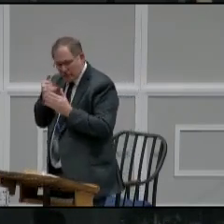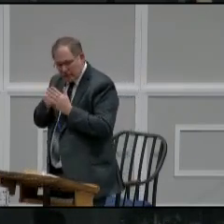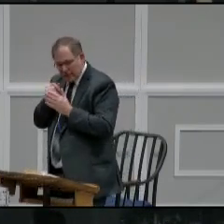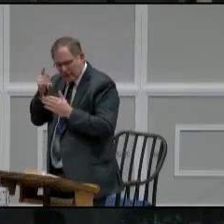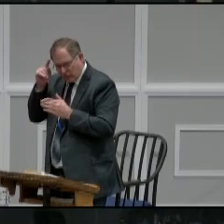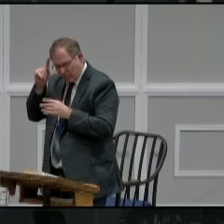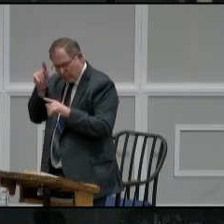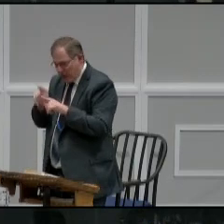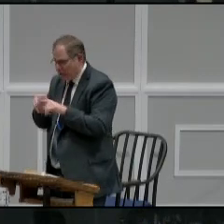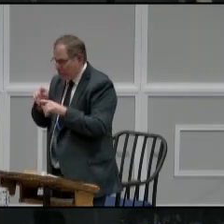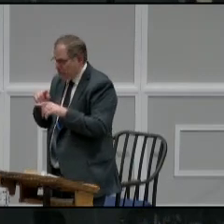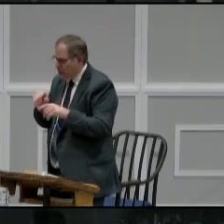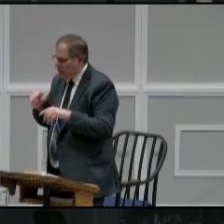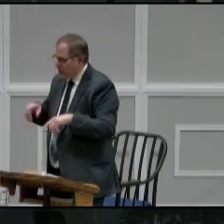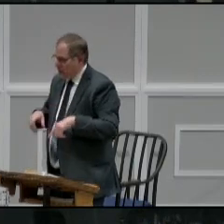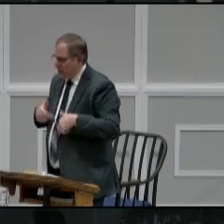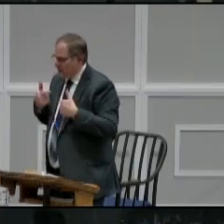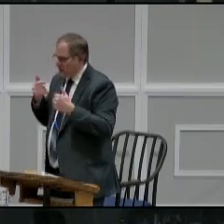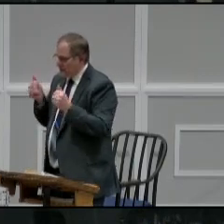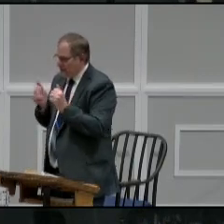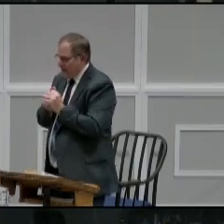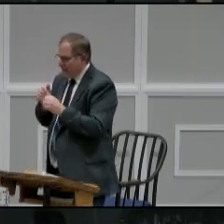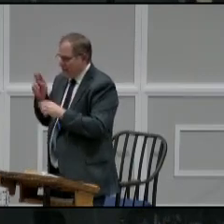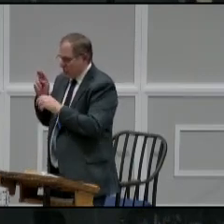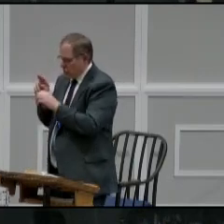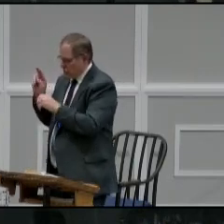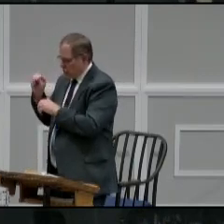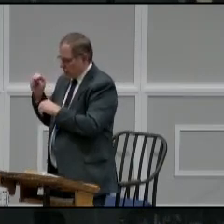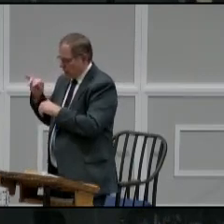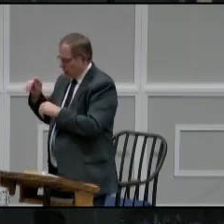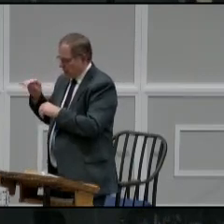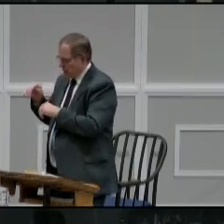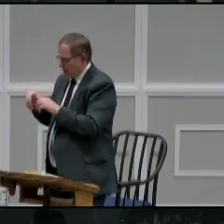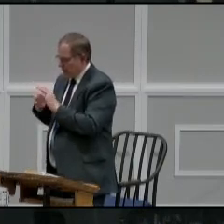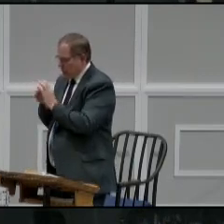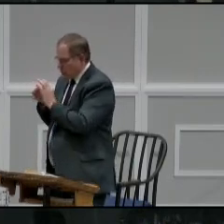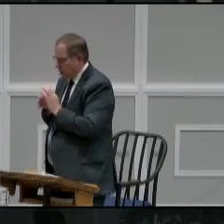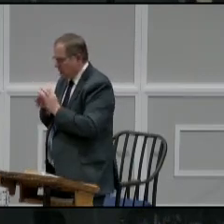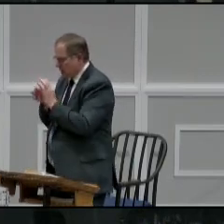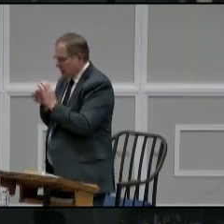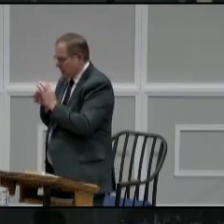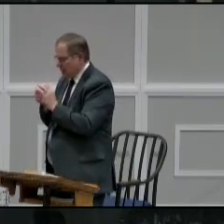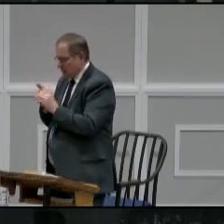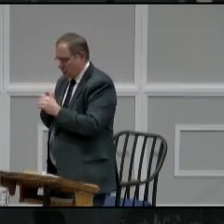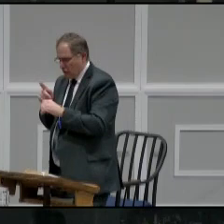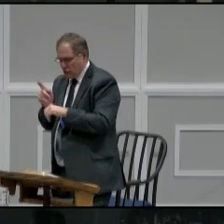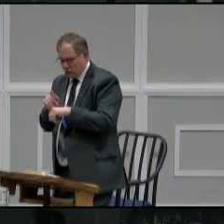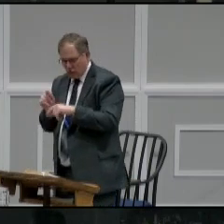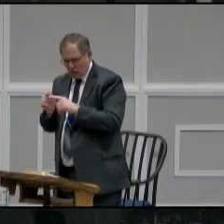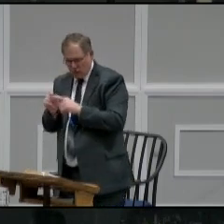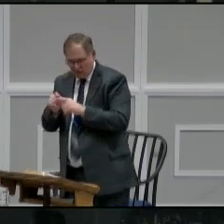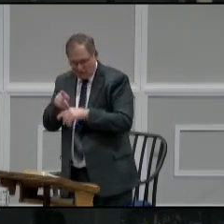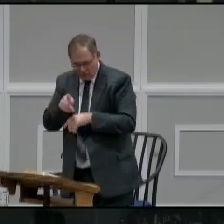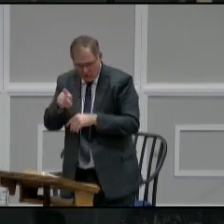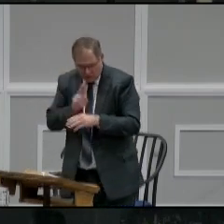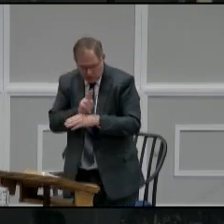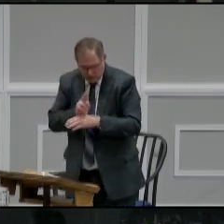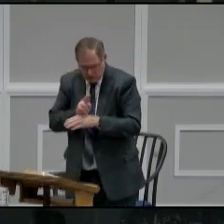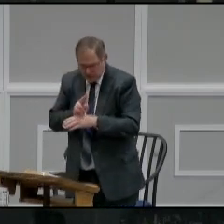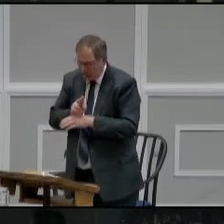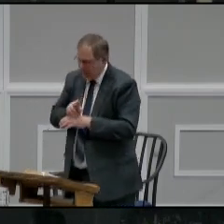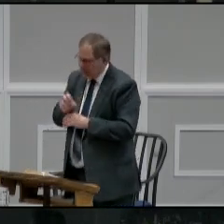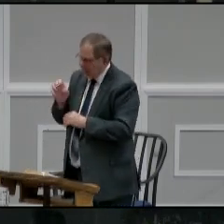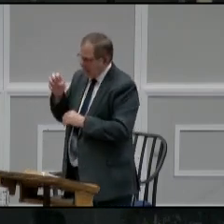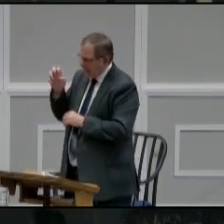in unity. In Ephesians 4 and verse 3, I love this first word that Paul uses, endeavoring. It's not